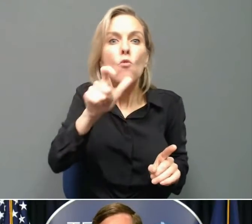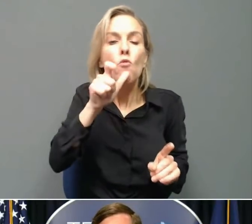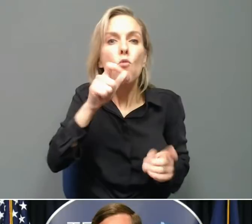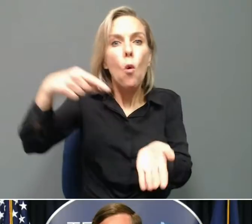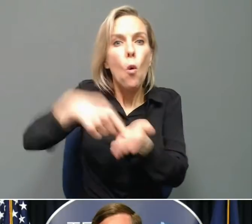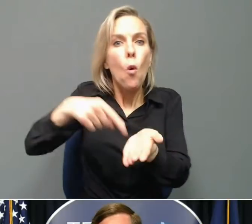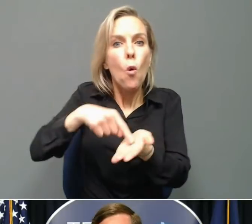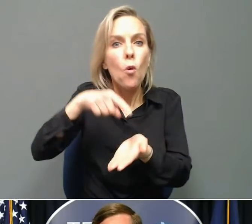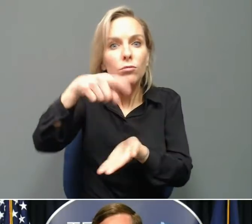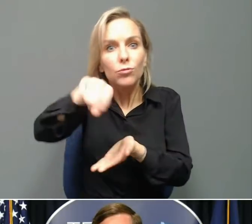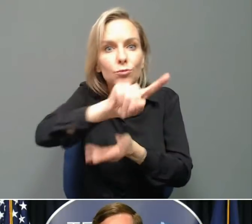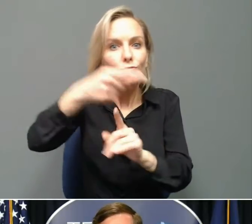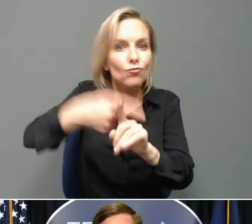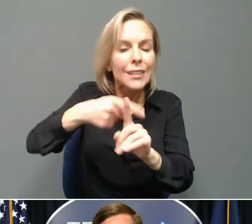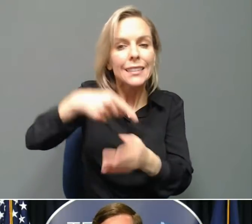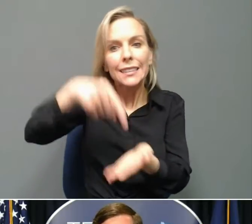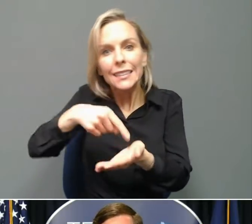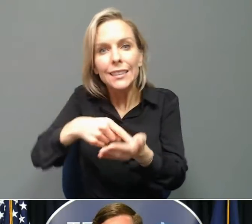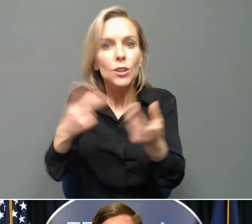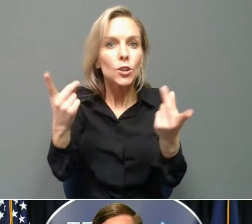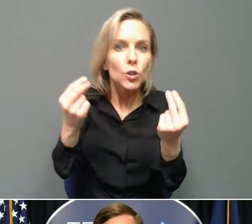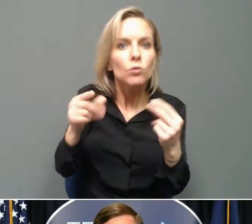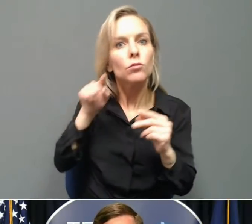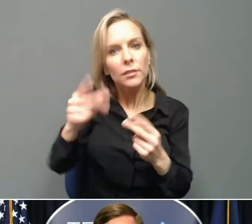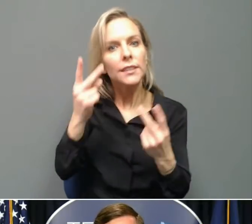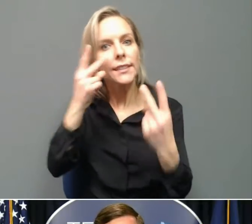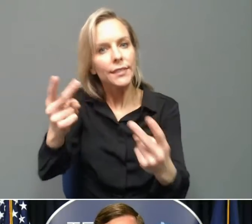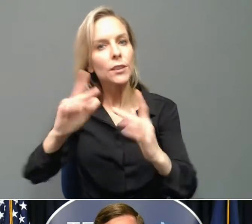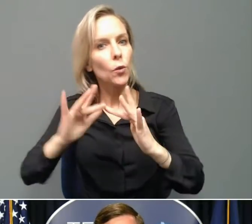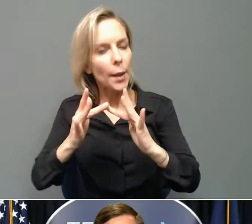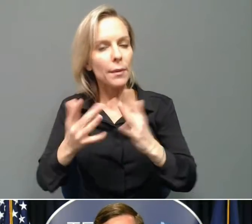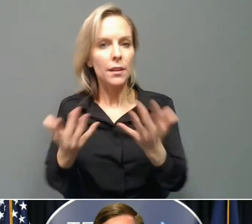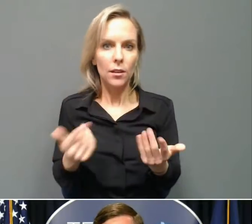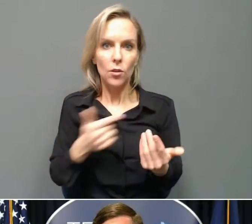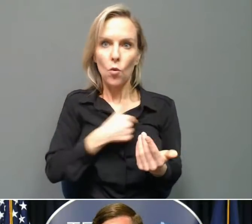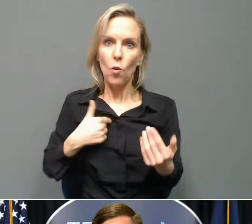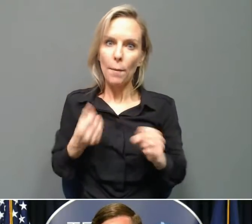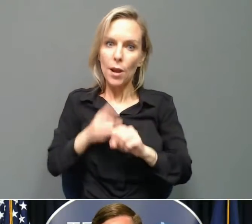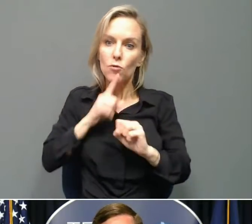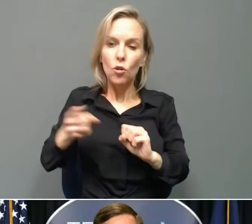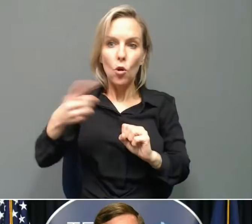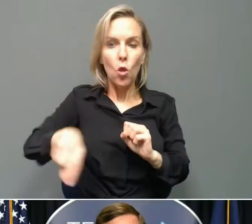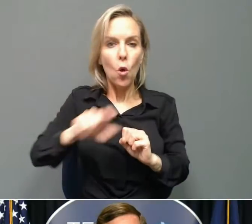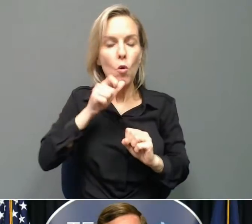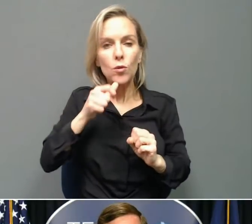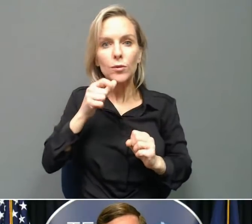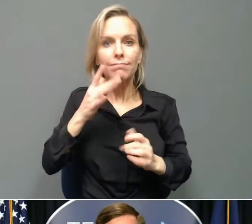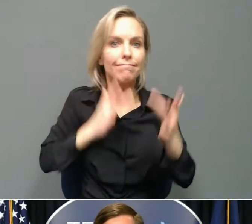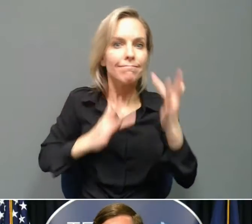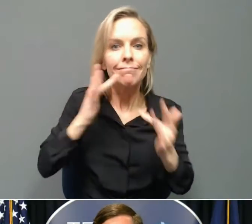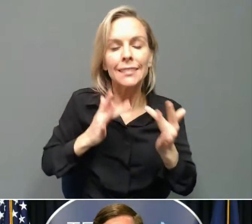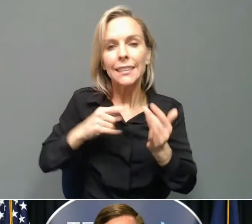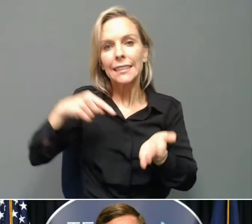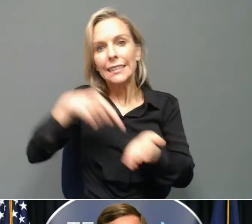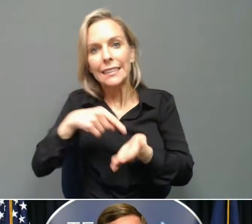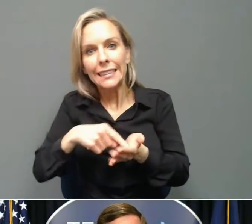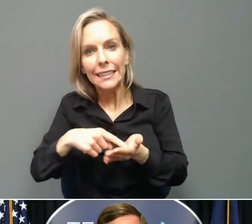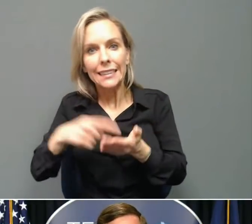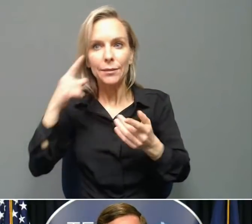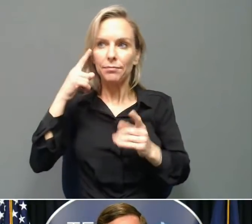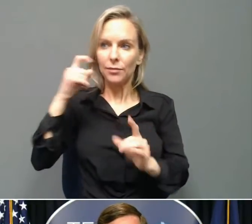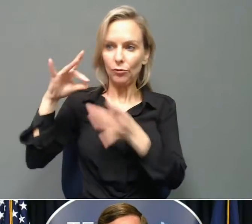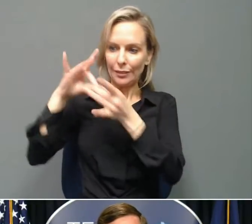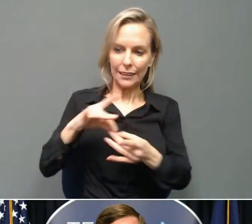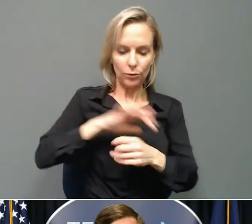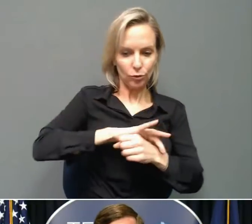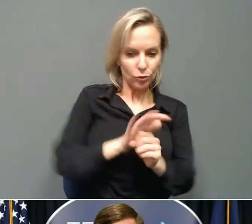website. We want to make sure that our folks come out of this with less debt, that have a brighter future, that our landlords